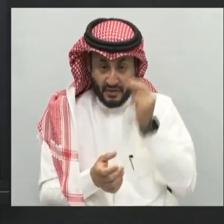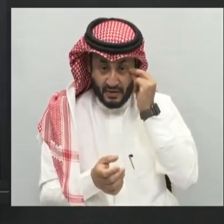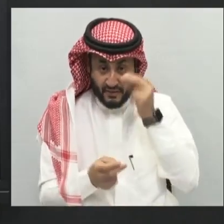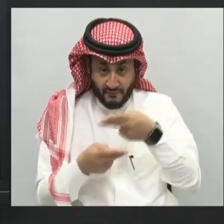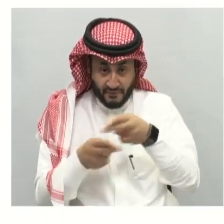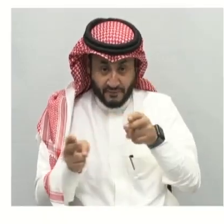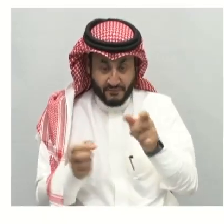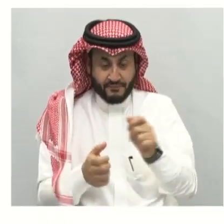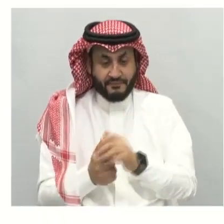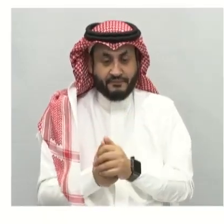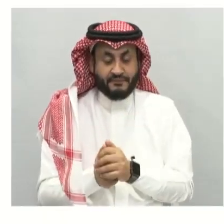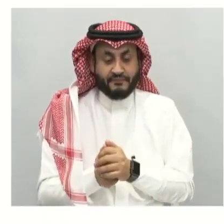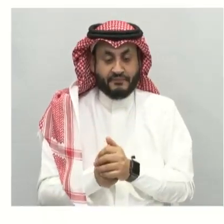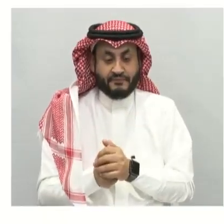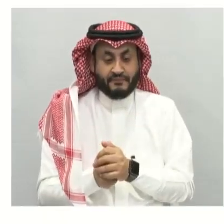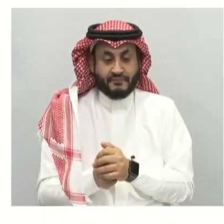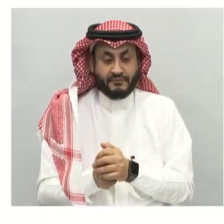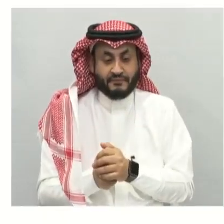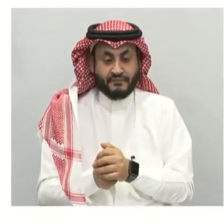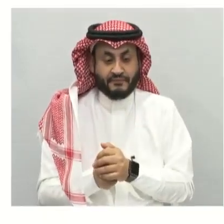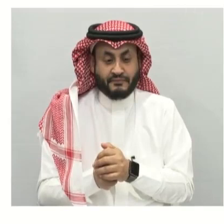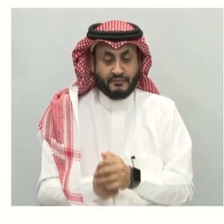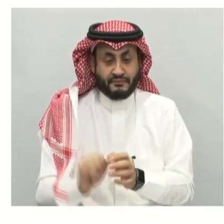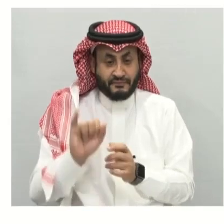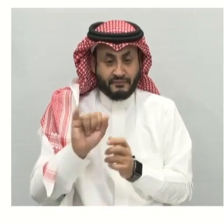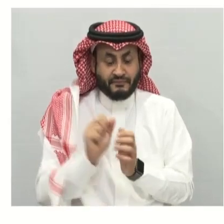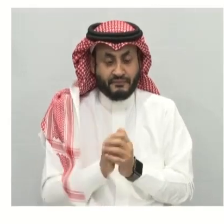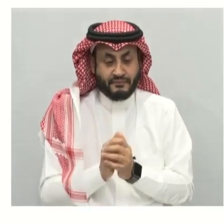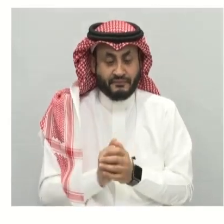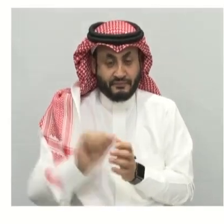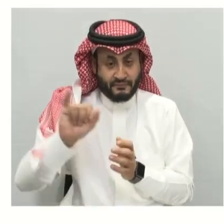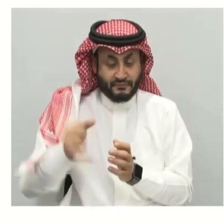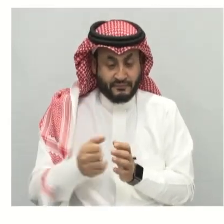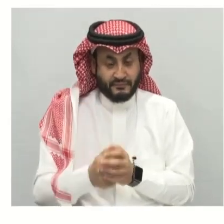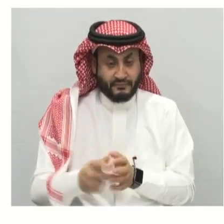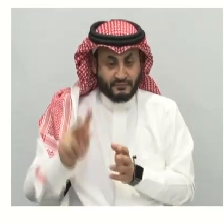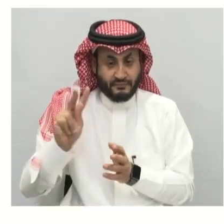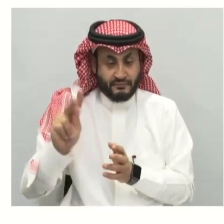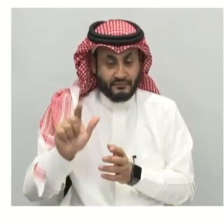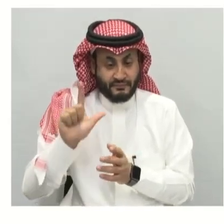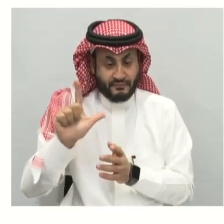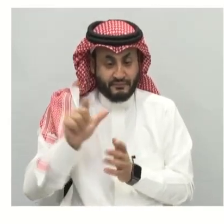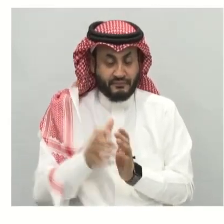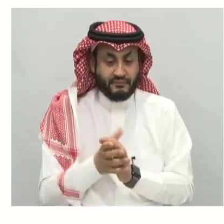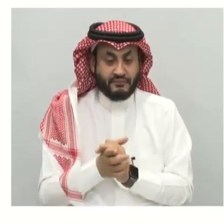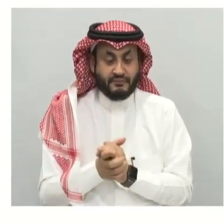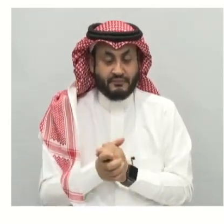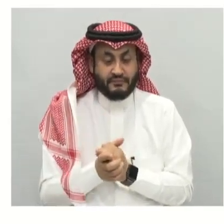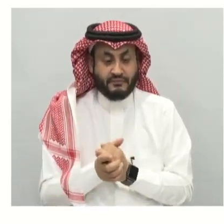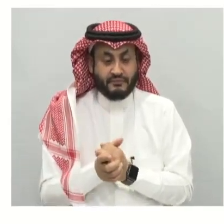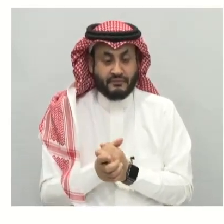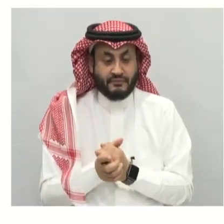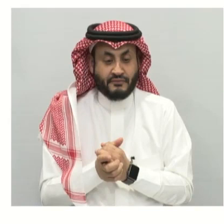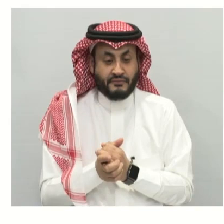difference. Now we have the letters I, J, K, and L.